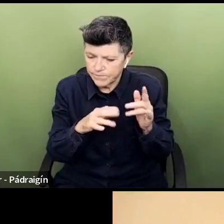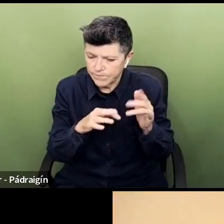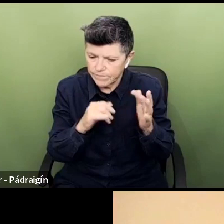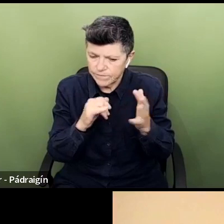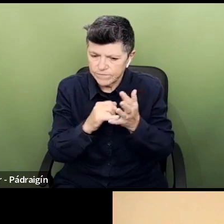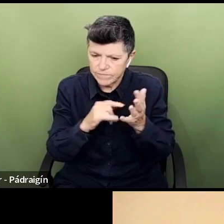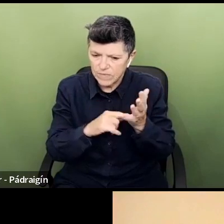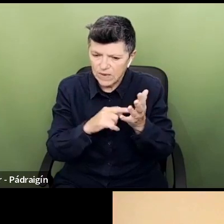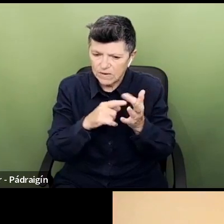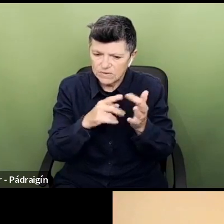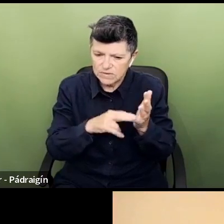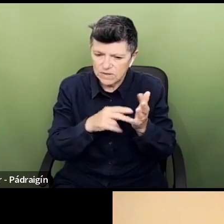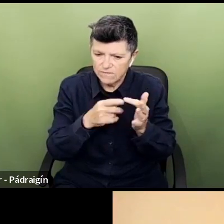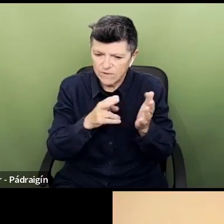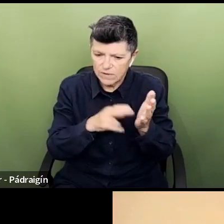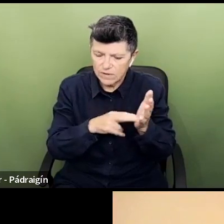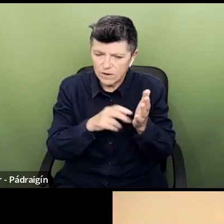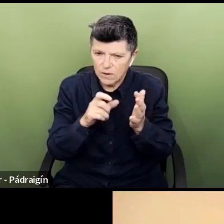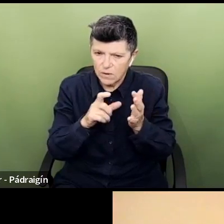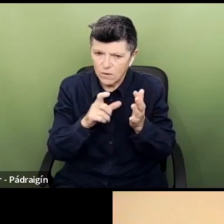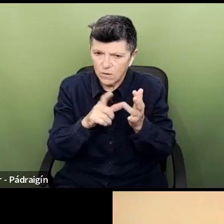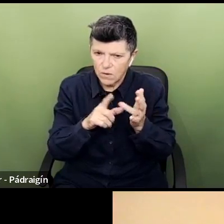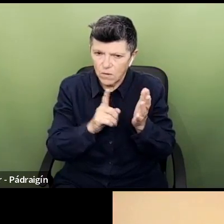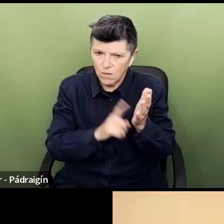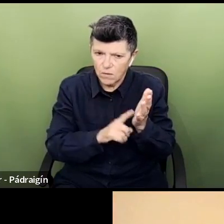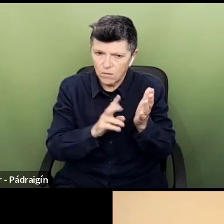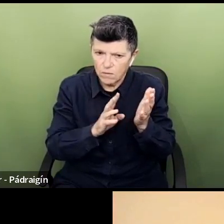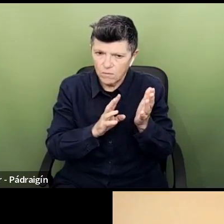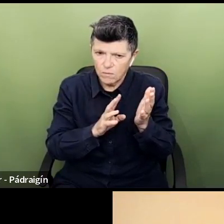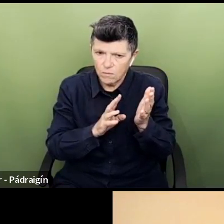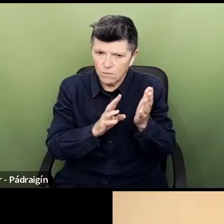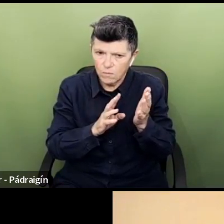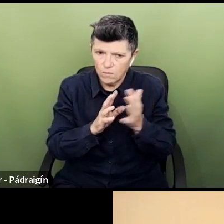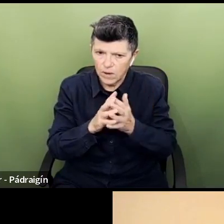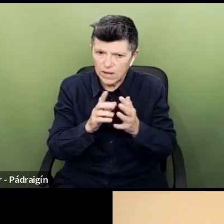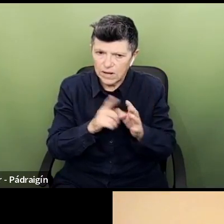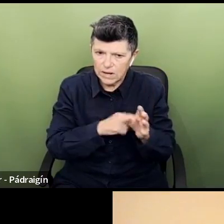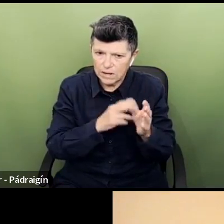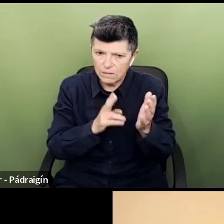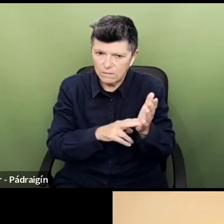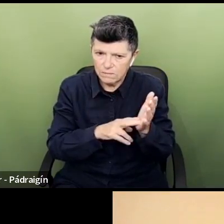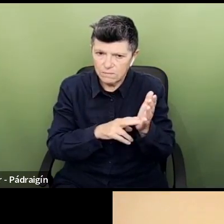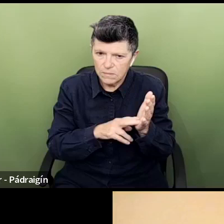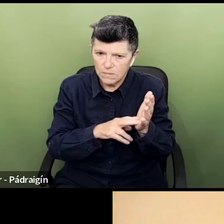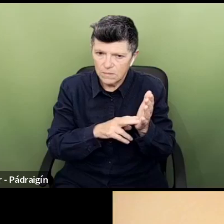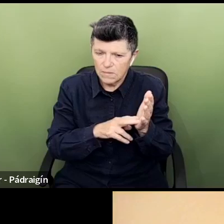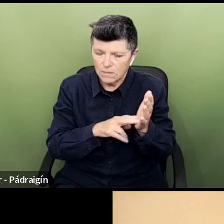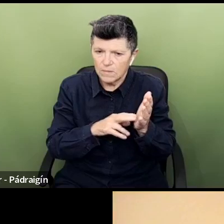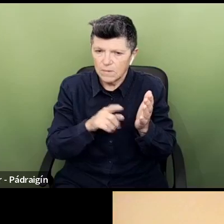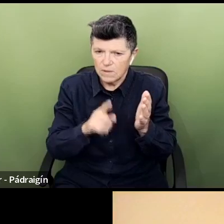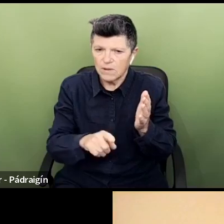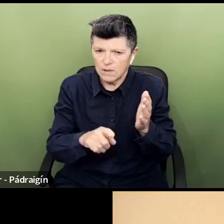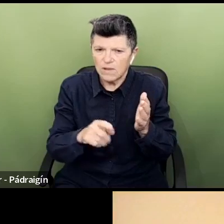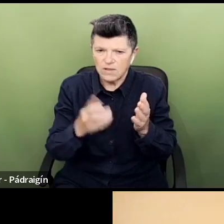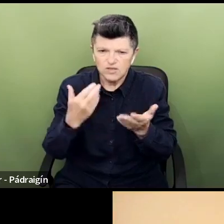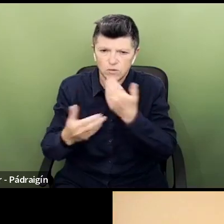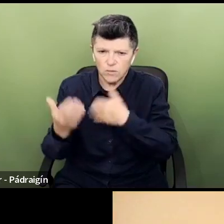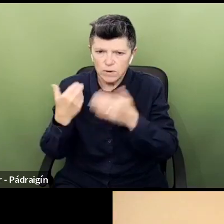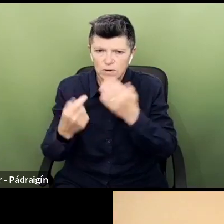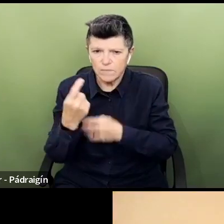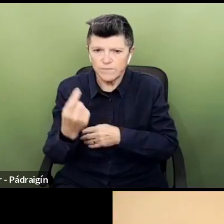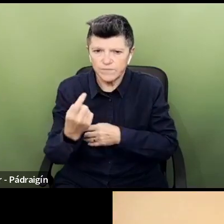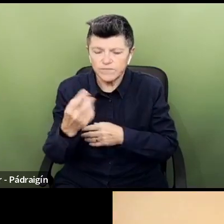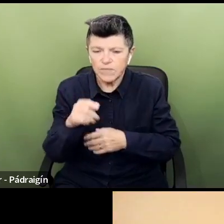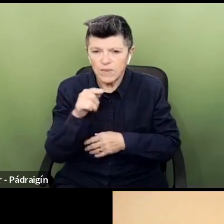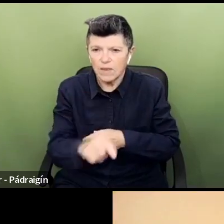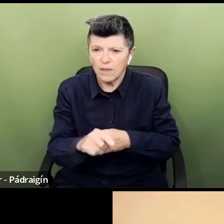Stephen Cohen, who's a late historian, who wrote that women were very active in the dissident